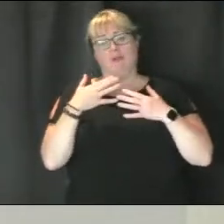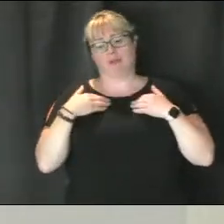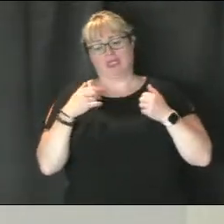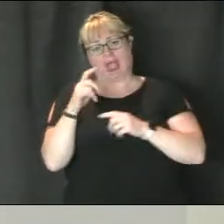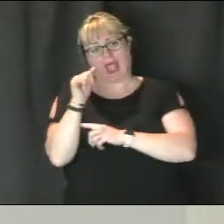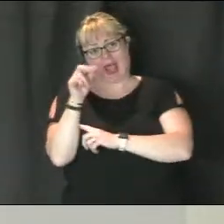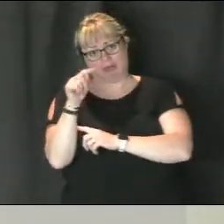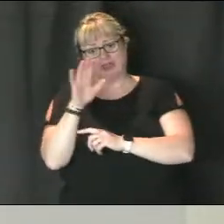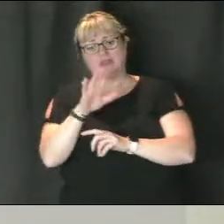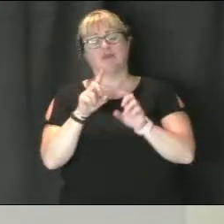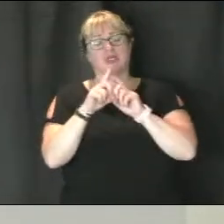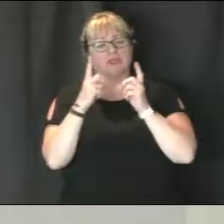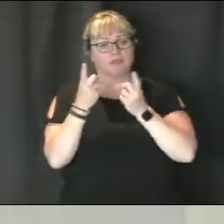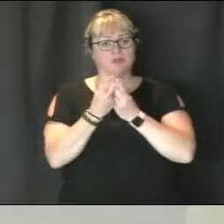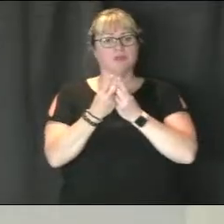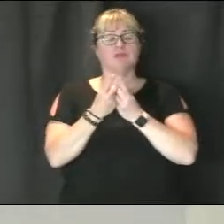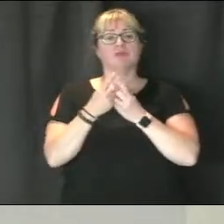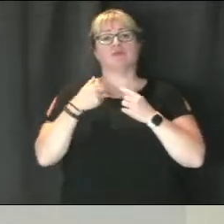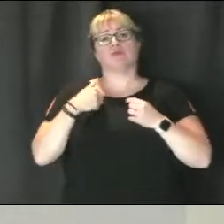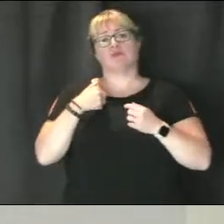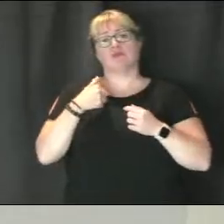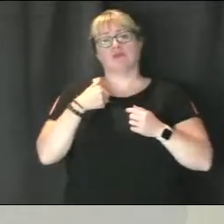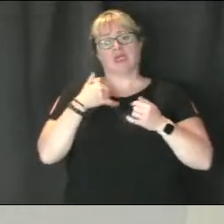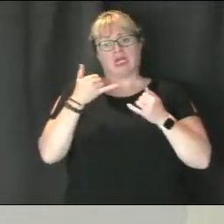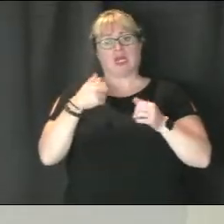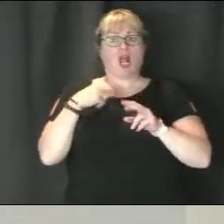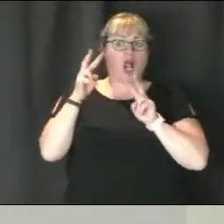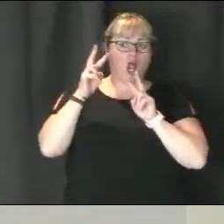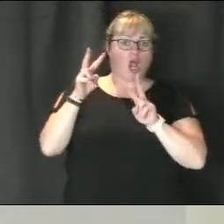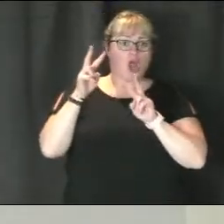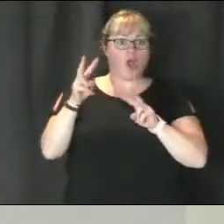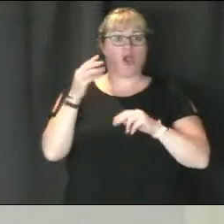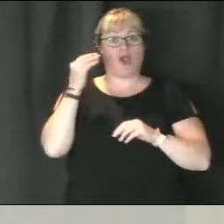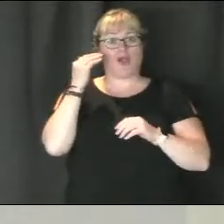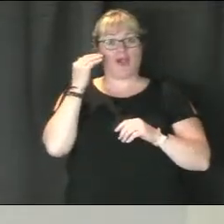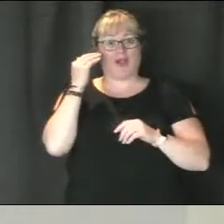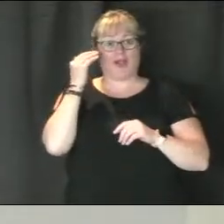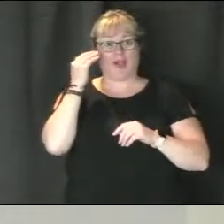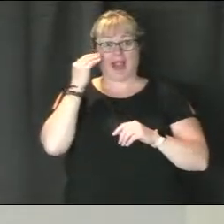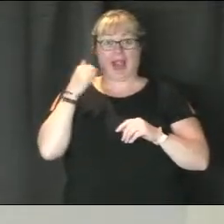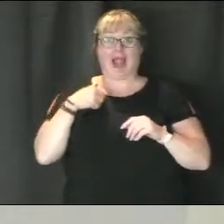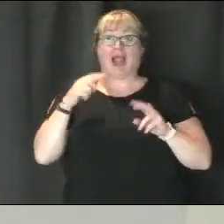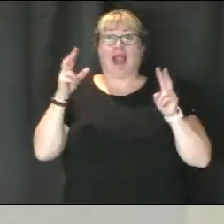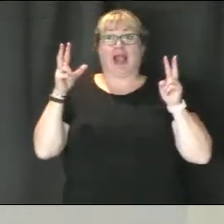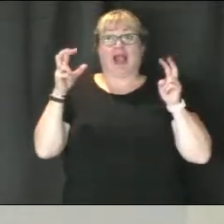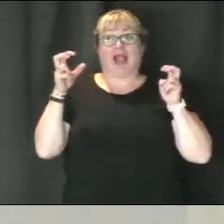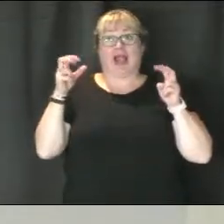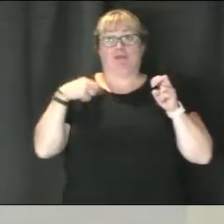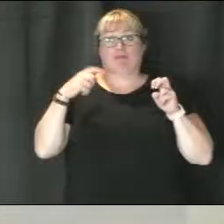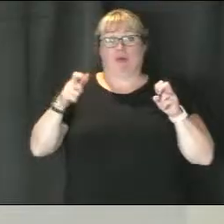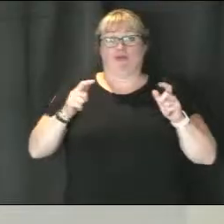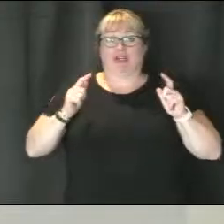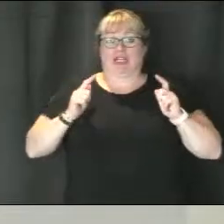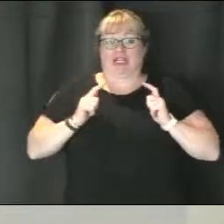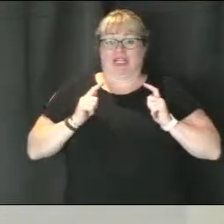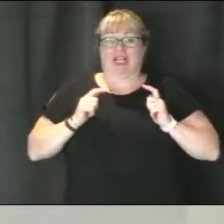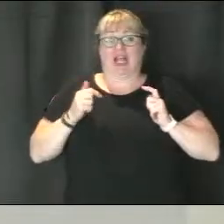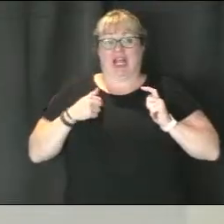course, and his department. I'm looking forward, even though now I'm supposedly retired now. I had to give up